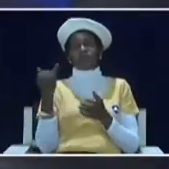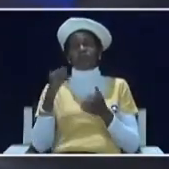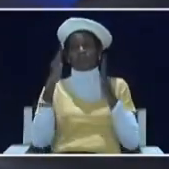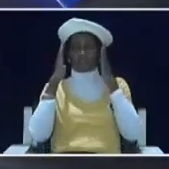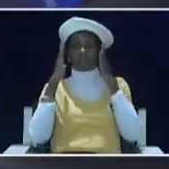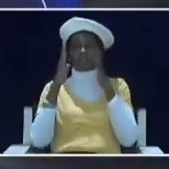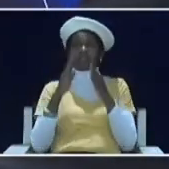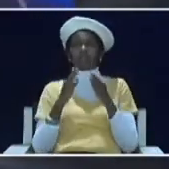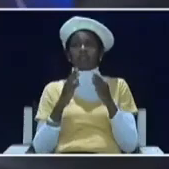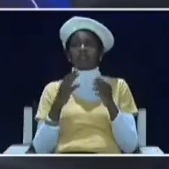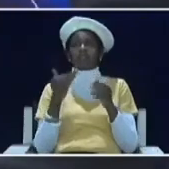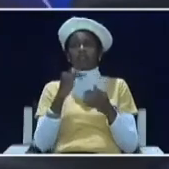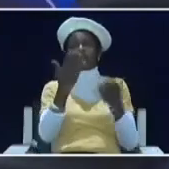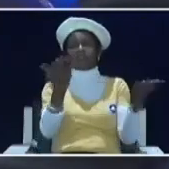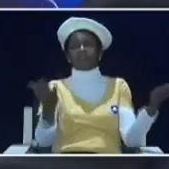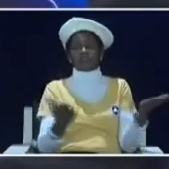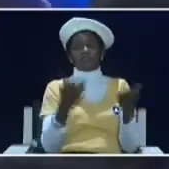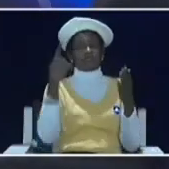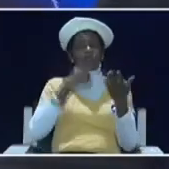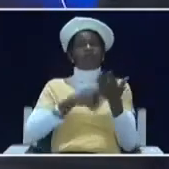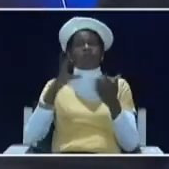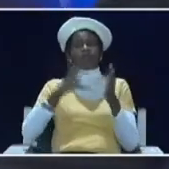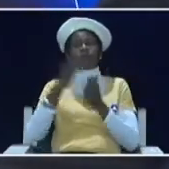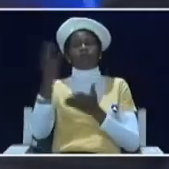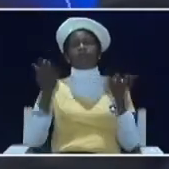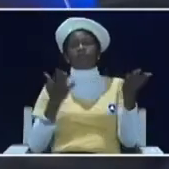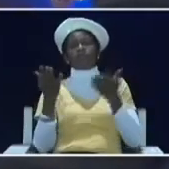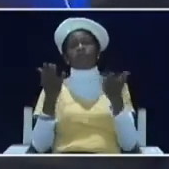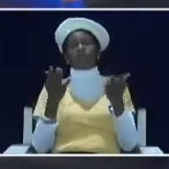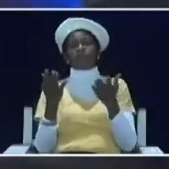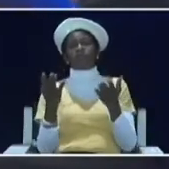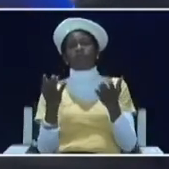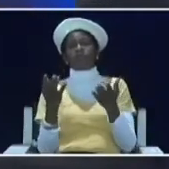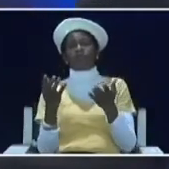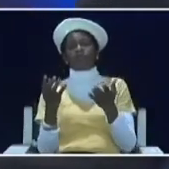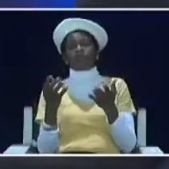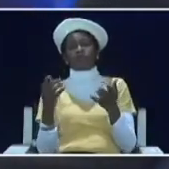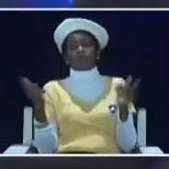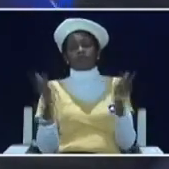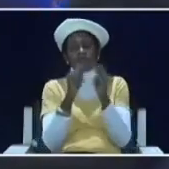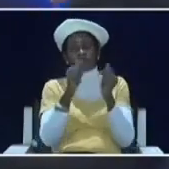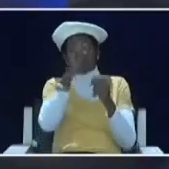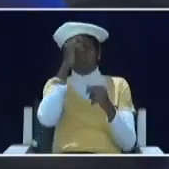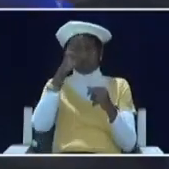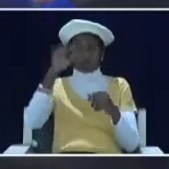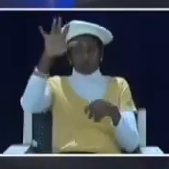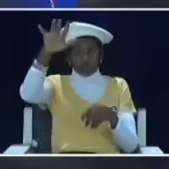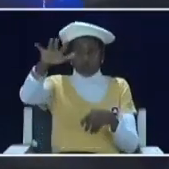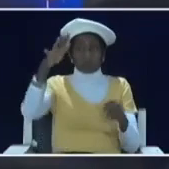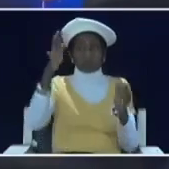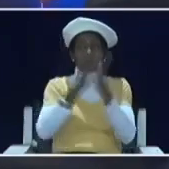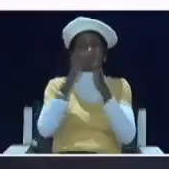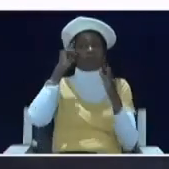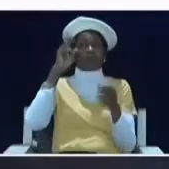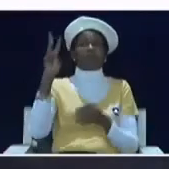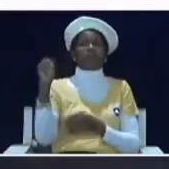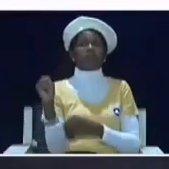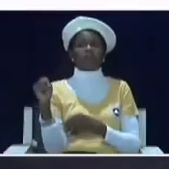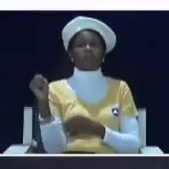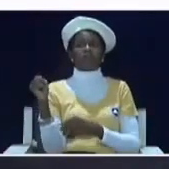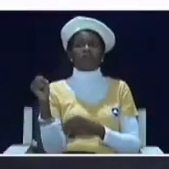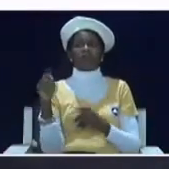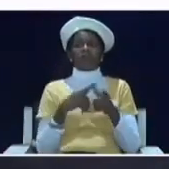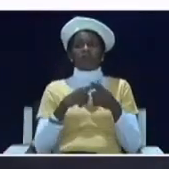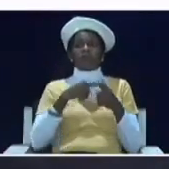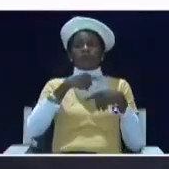attend. And then we were here for Holy Ghost service. We met Dajio, he laid hands on her and prayed for her. Then we